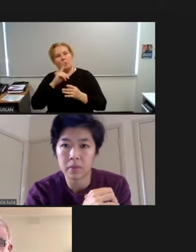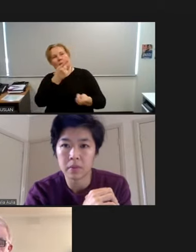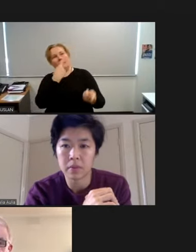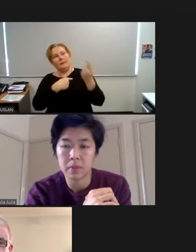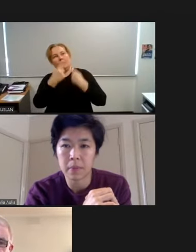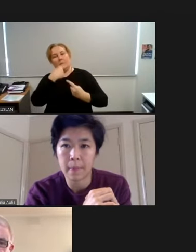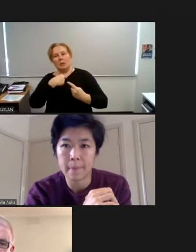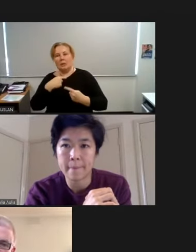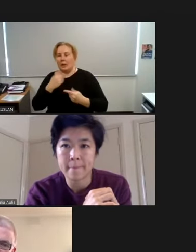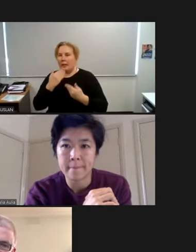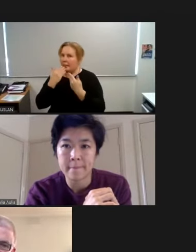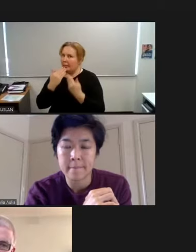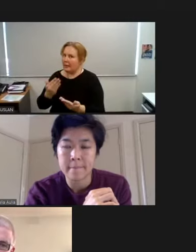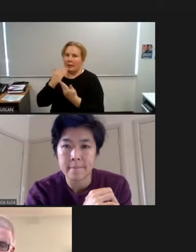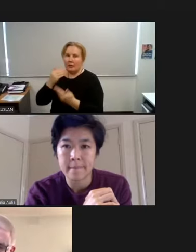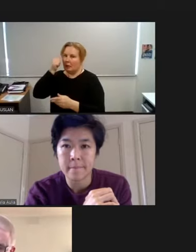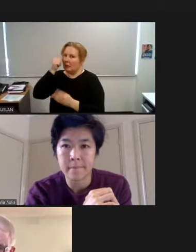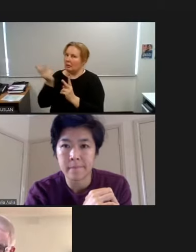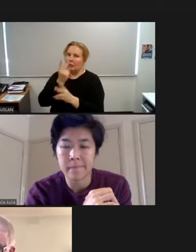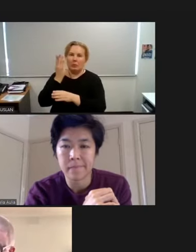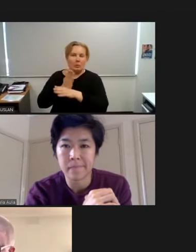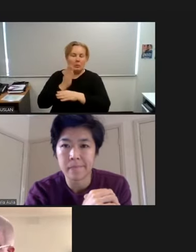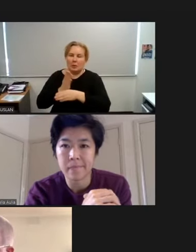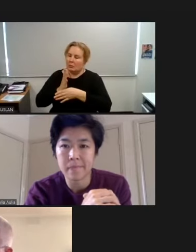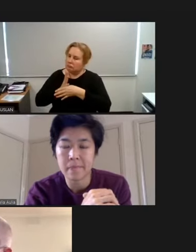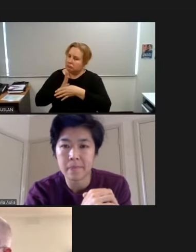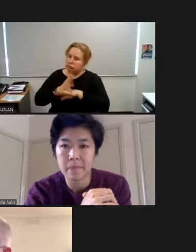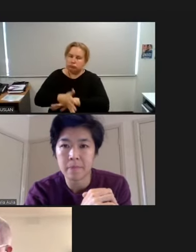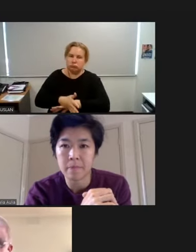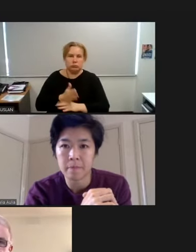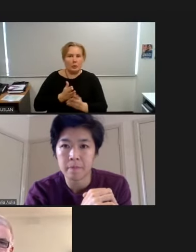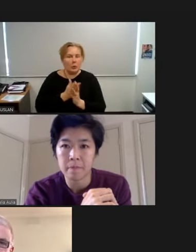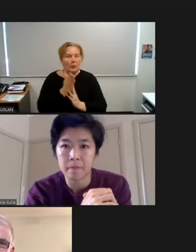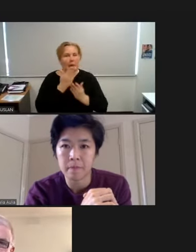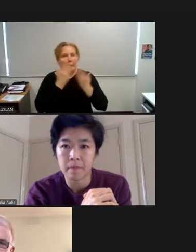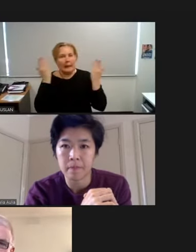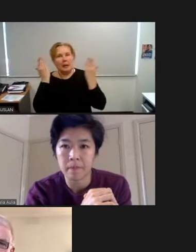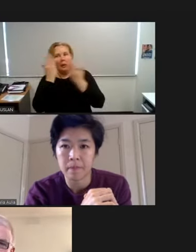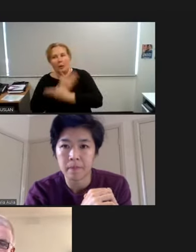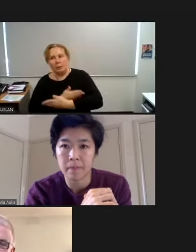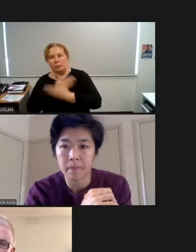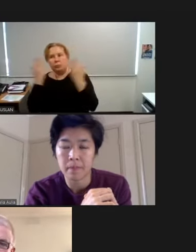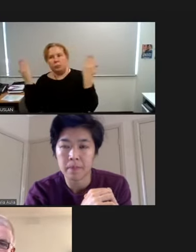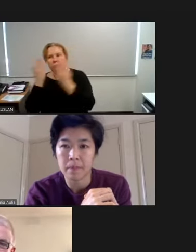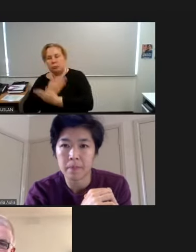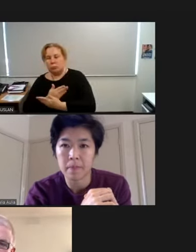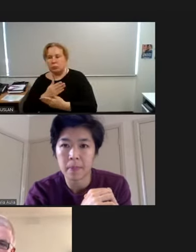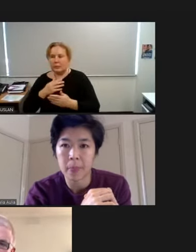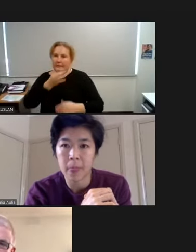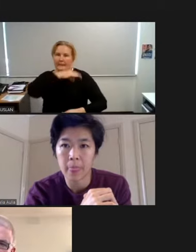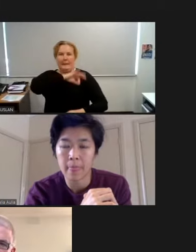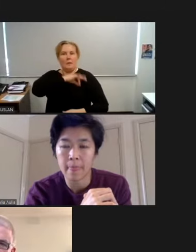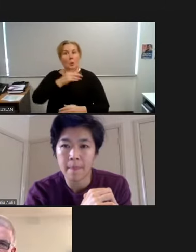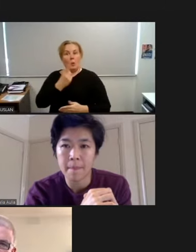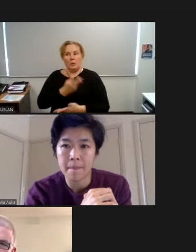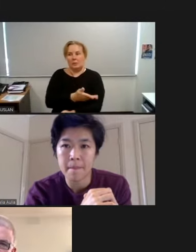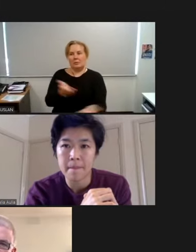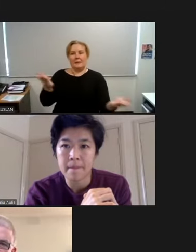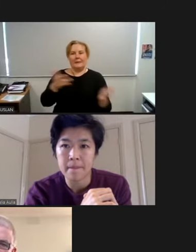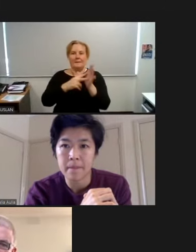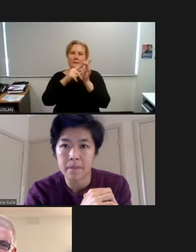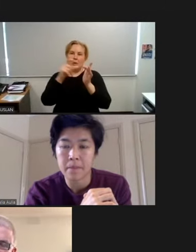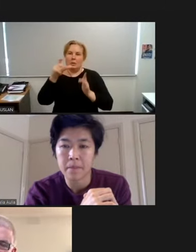and night for the benefit of Victoria. We appreciate it enormously and really appreciate the time that you've been able to give to us